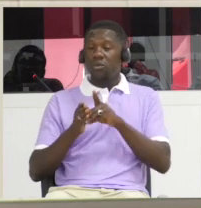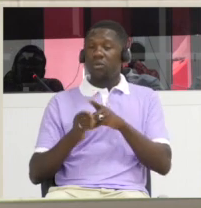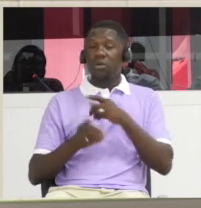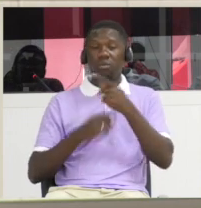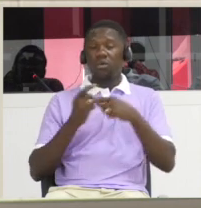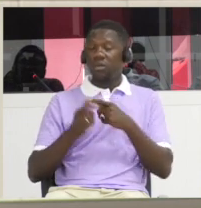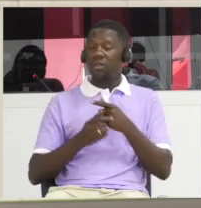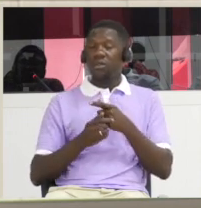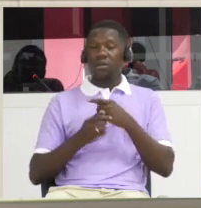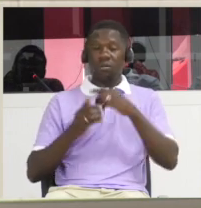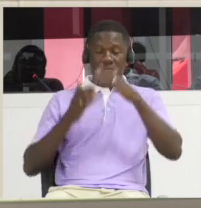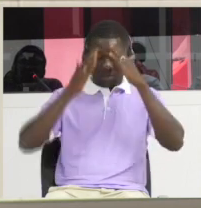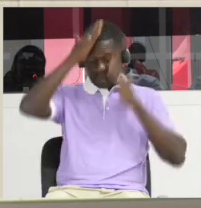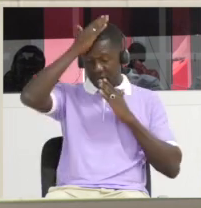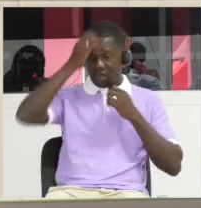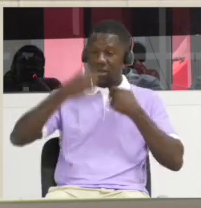handled